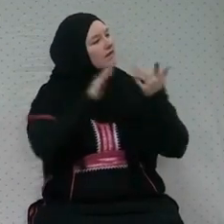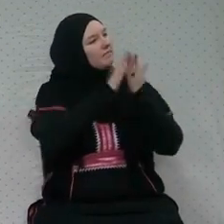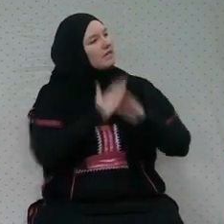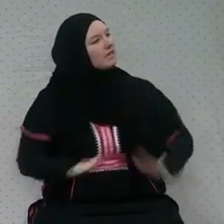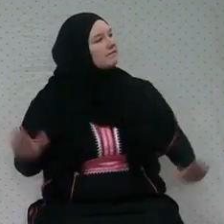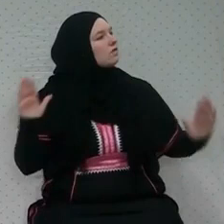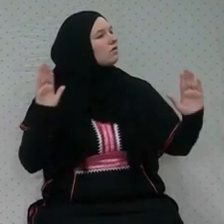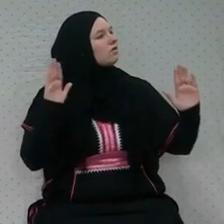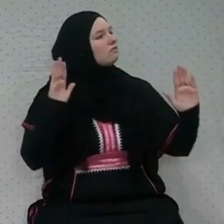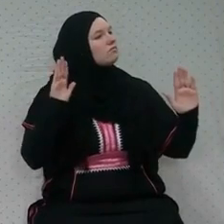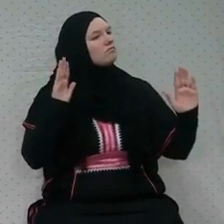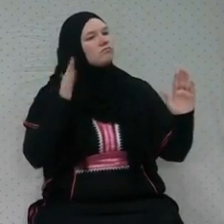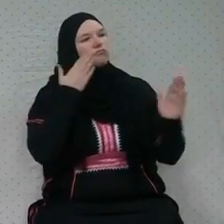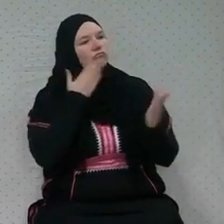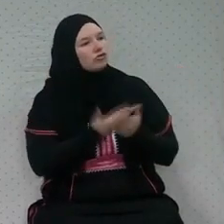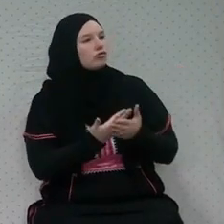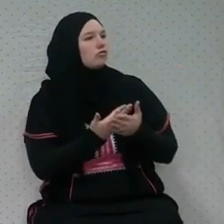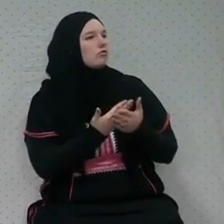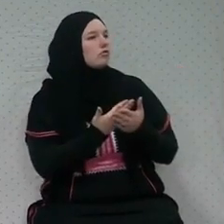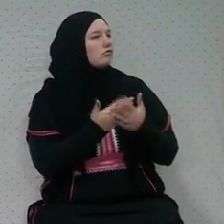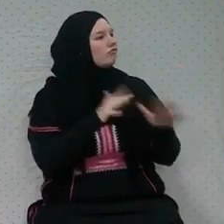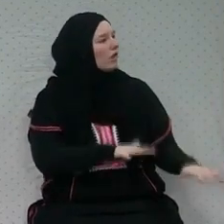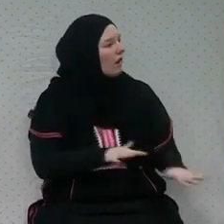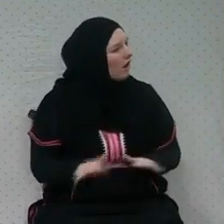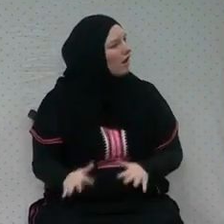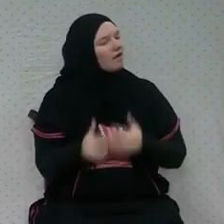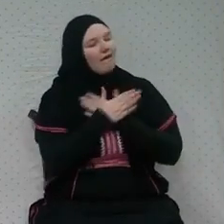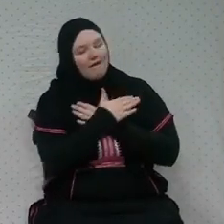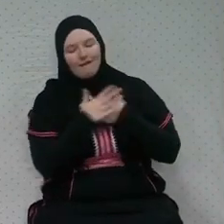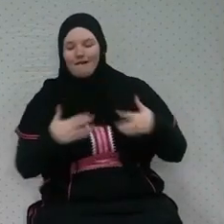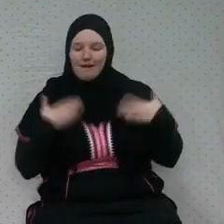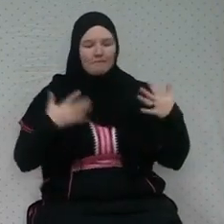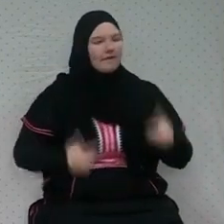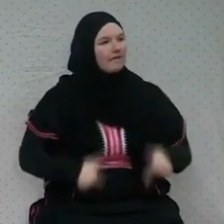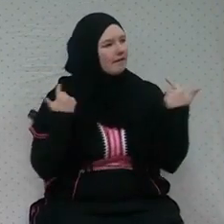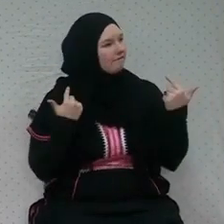decent, cooperative, lenient, relaxing, happy life.